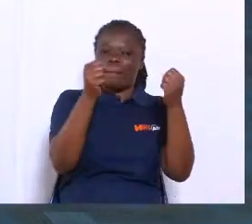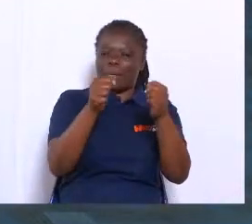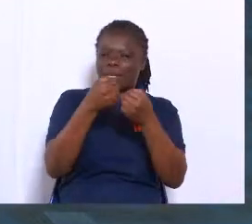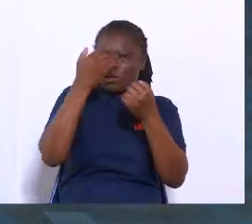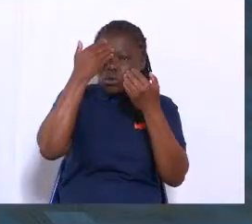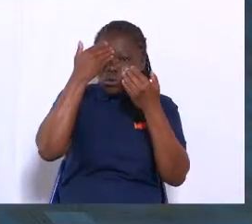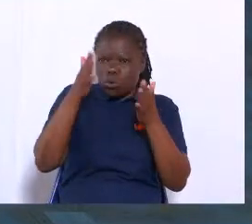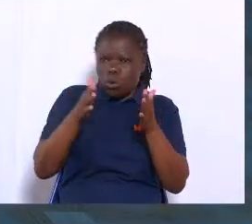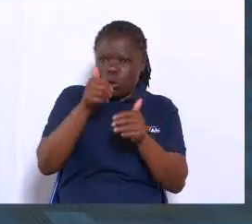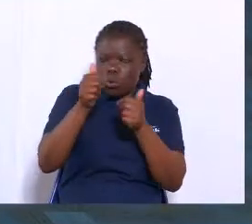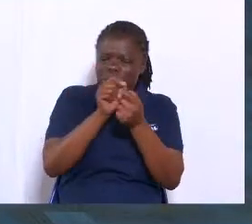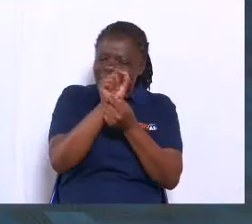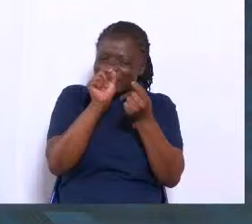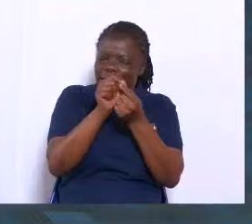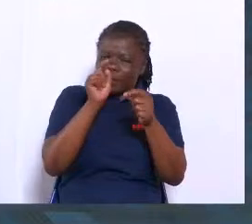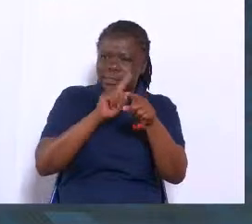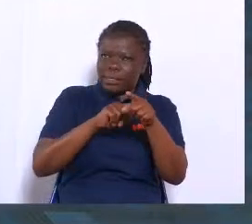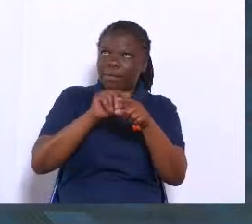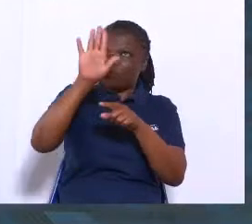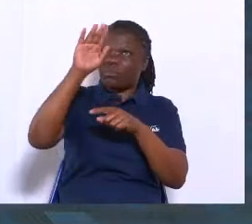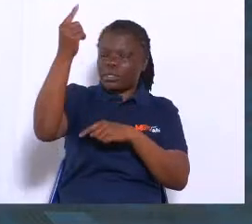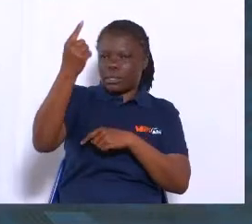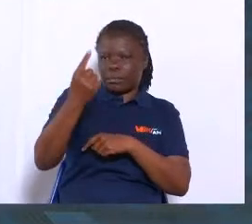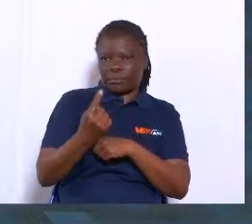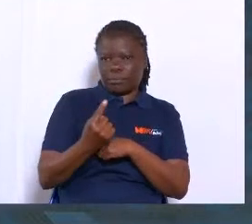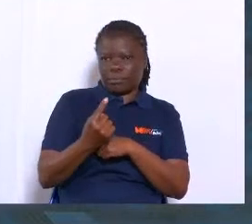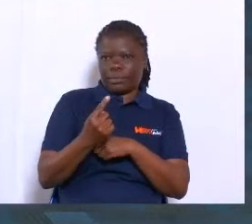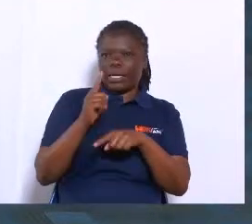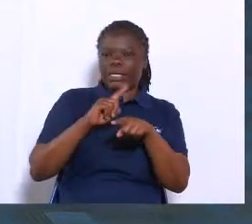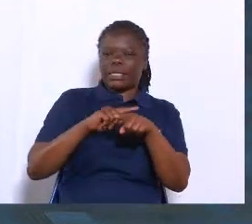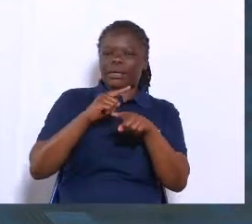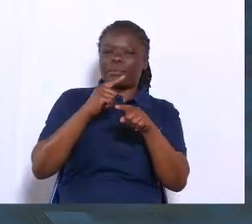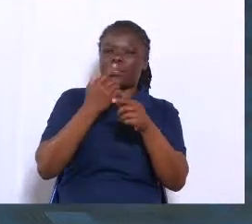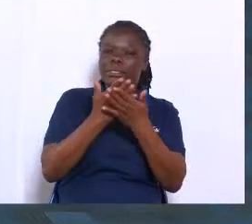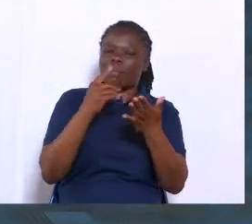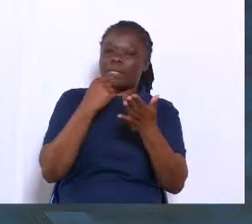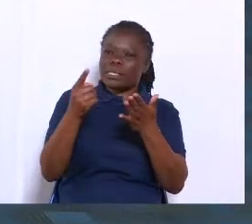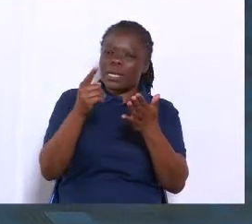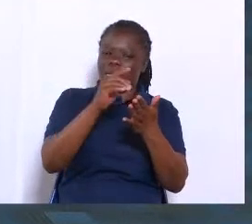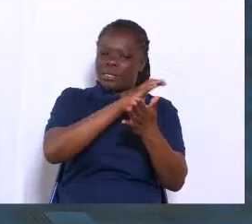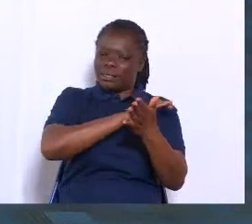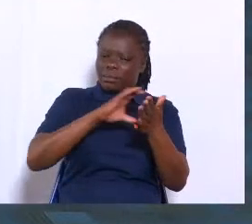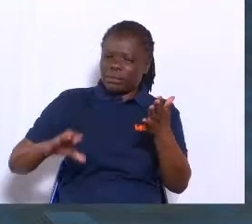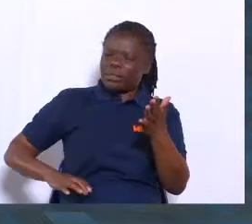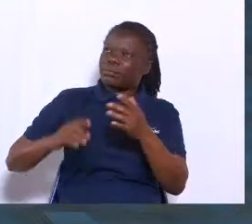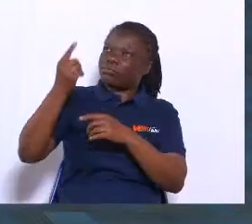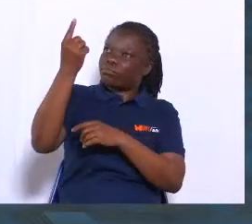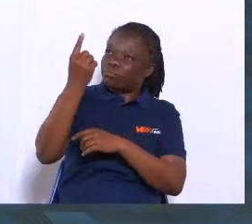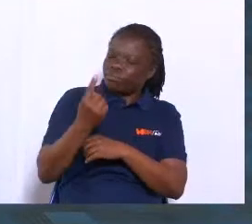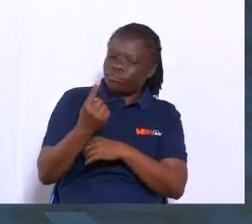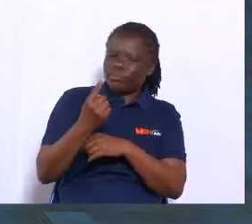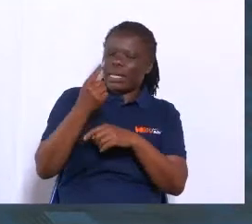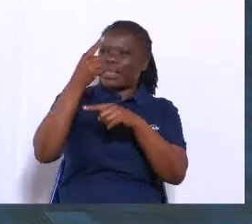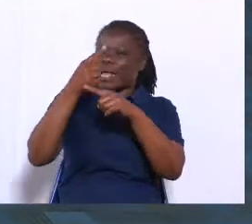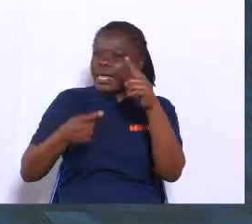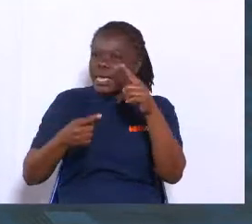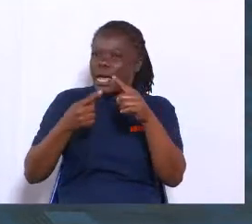hour your Lord is coming. So when somebody says, Christ is going to come in the year